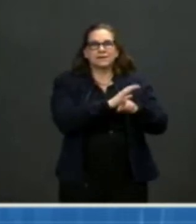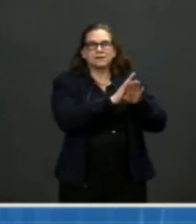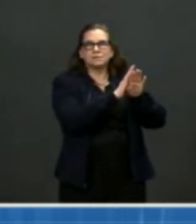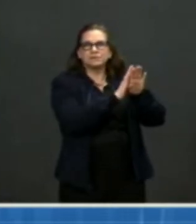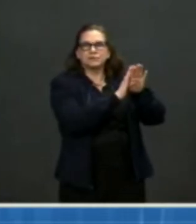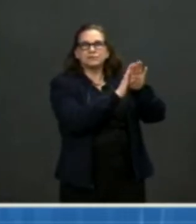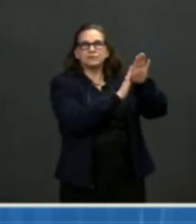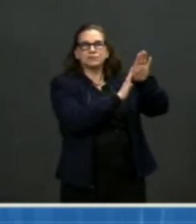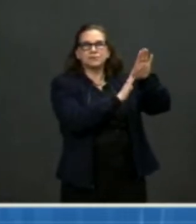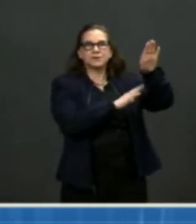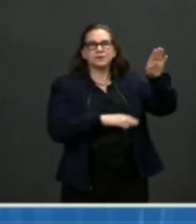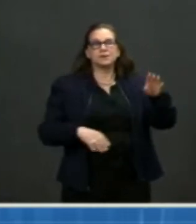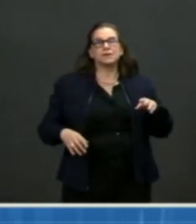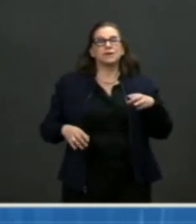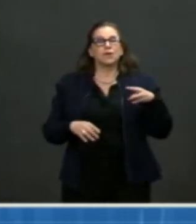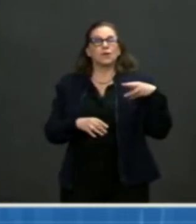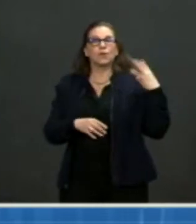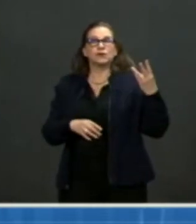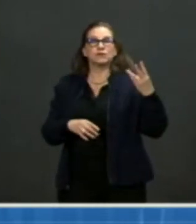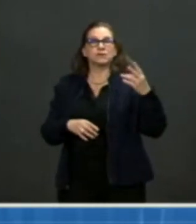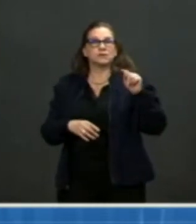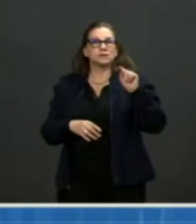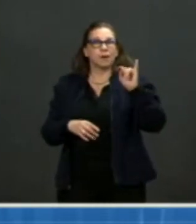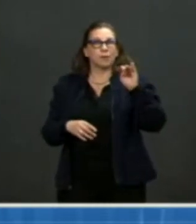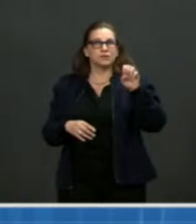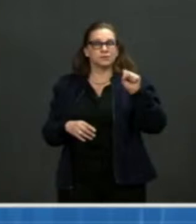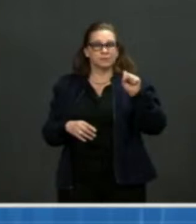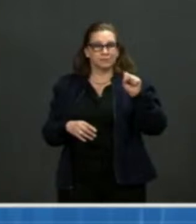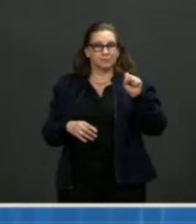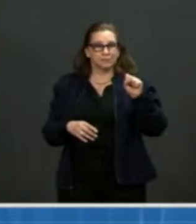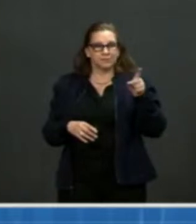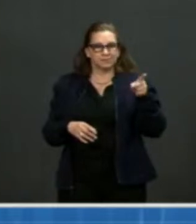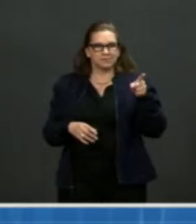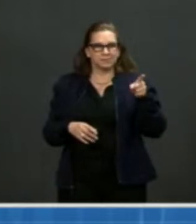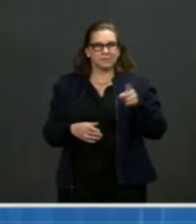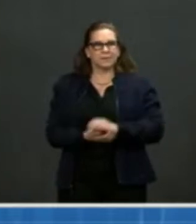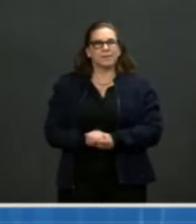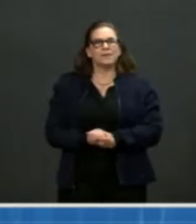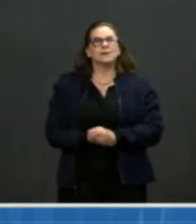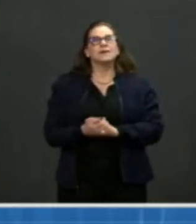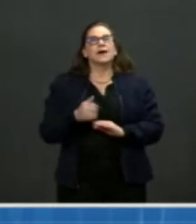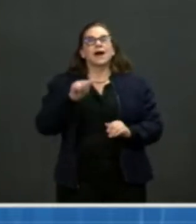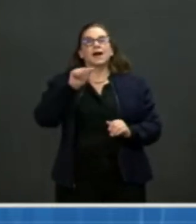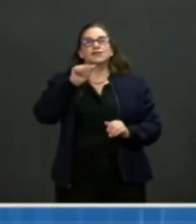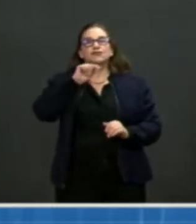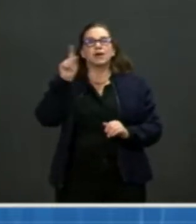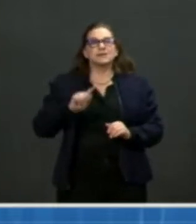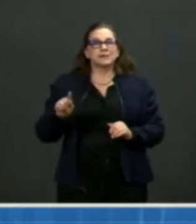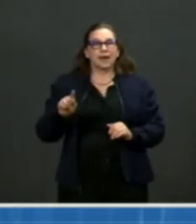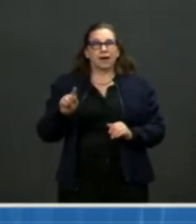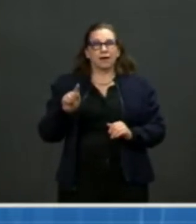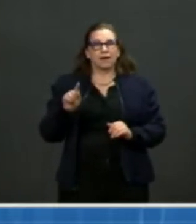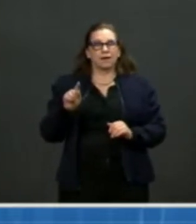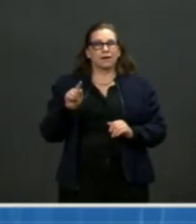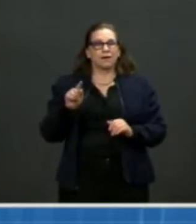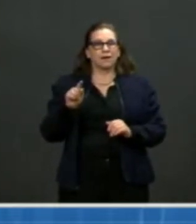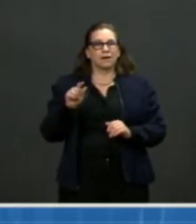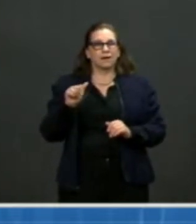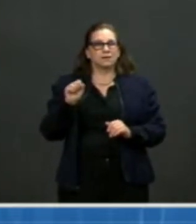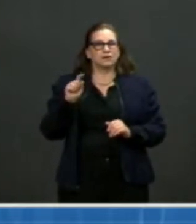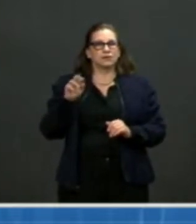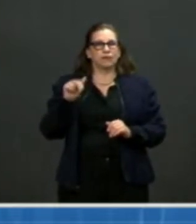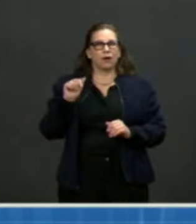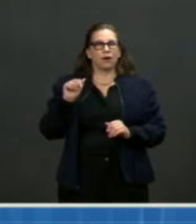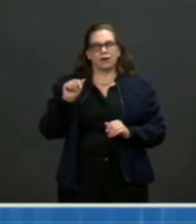Hey, thanks for doing the call. With the AstraZeneca news and also robust data from Novavax, it looks like both of those might get